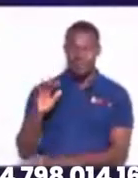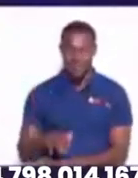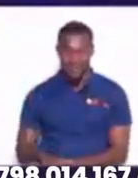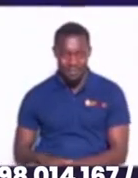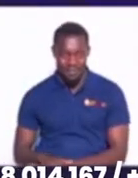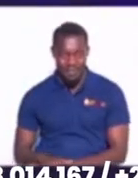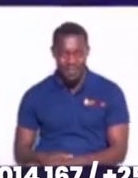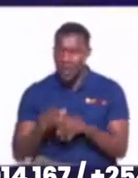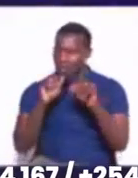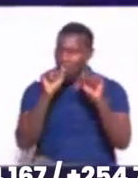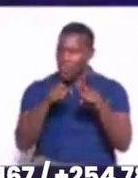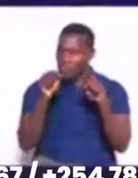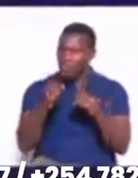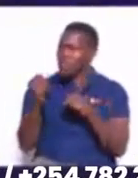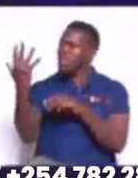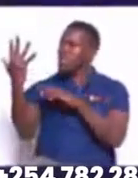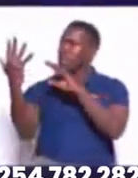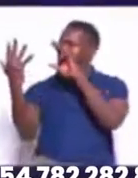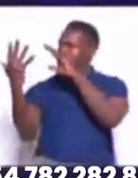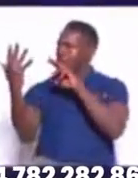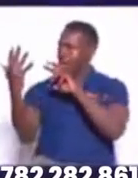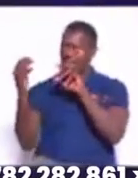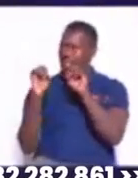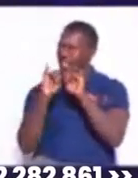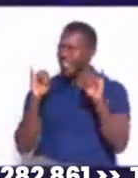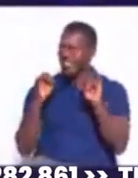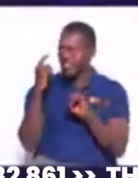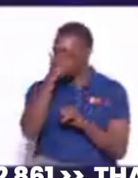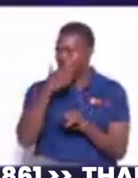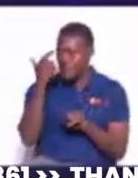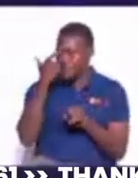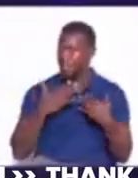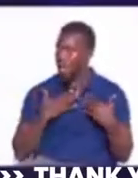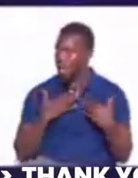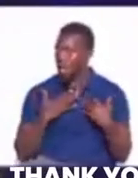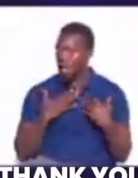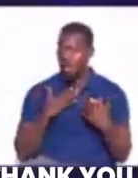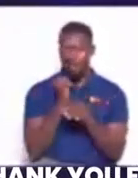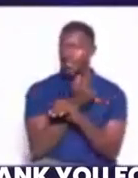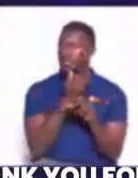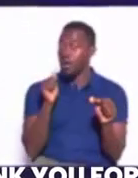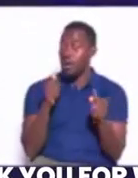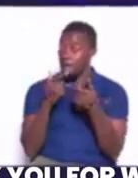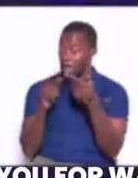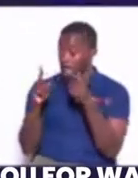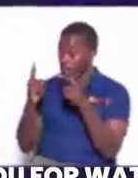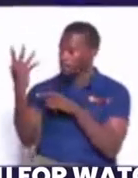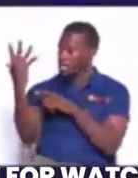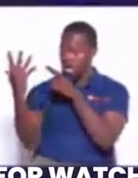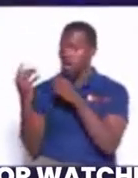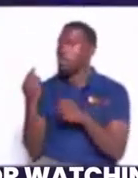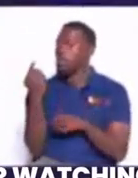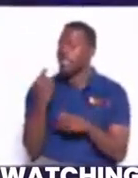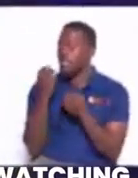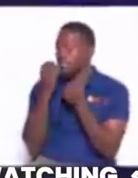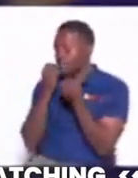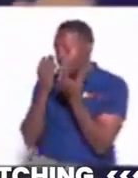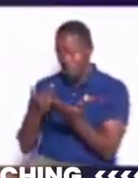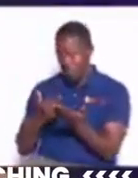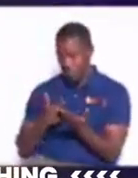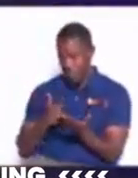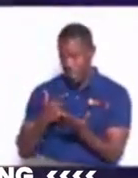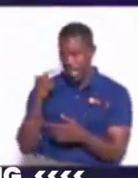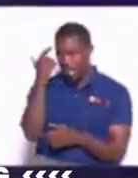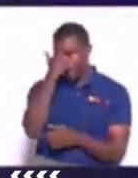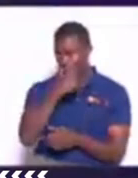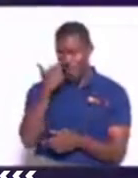can the mirror cleanse my face? But can the mirror tell me my face is dirty? So what do I need